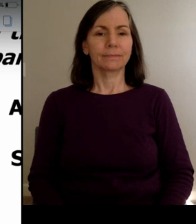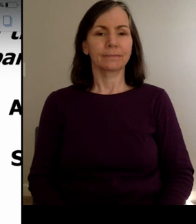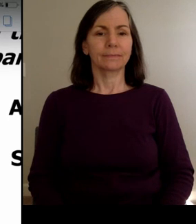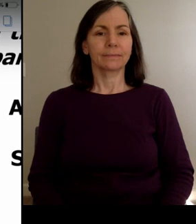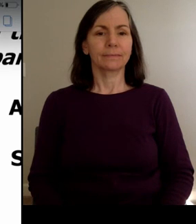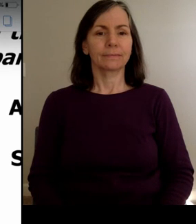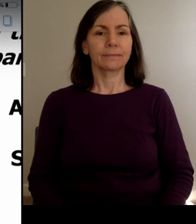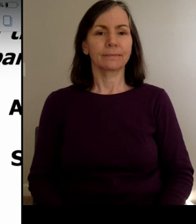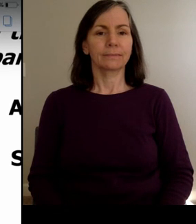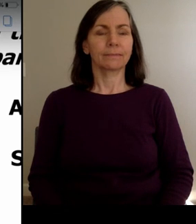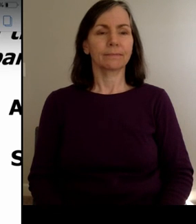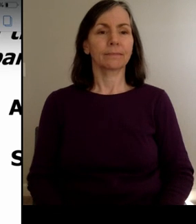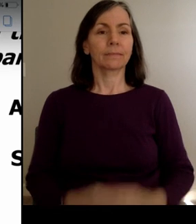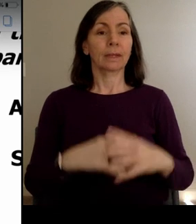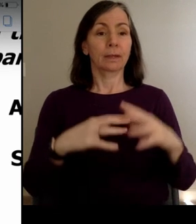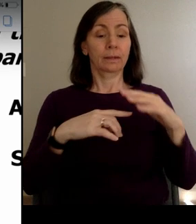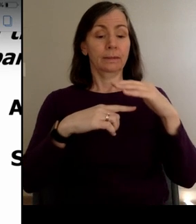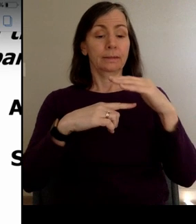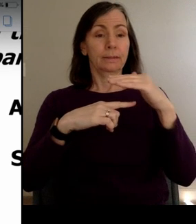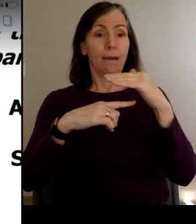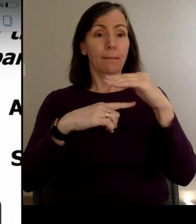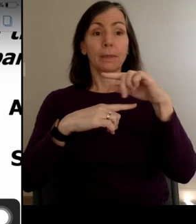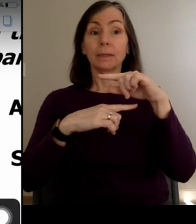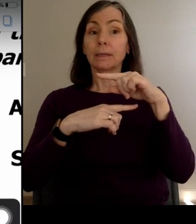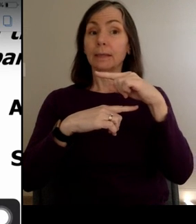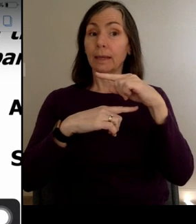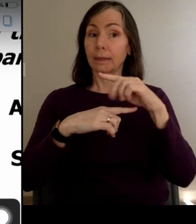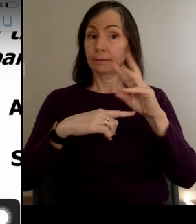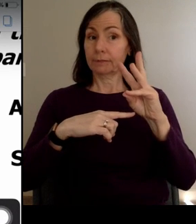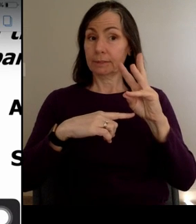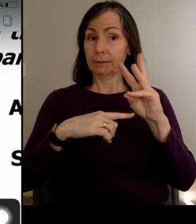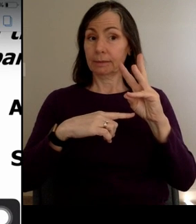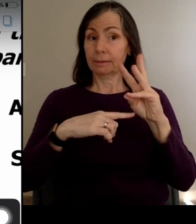So on top we have negative 6